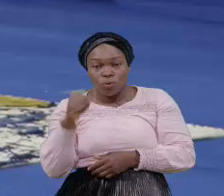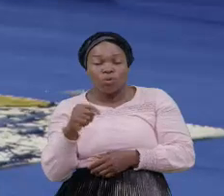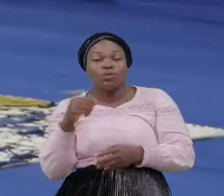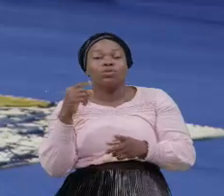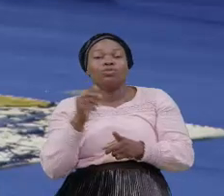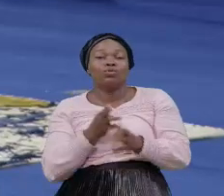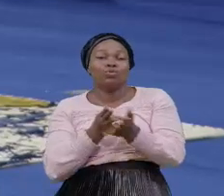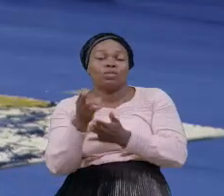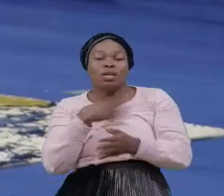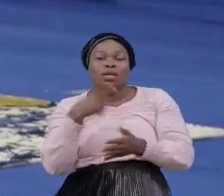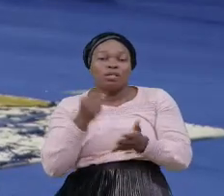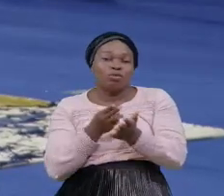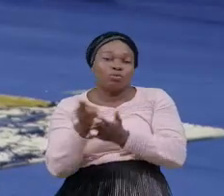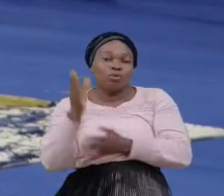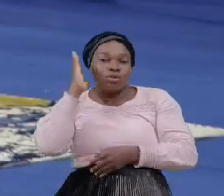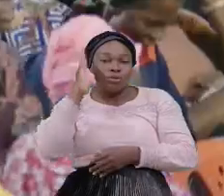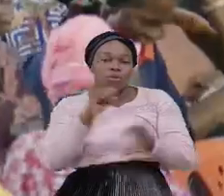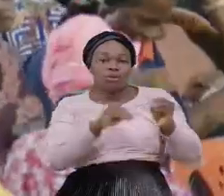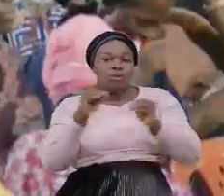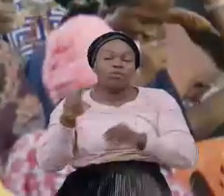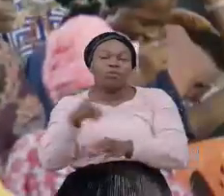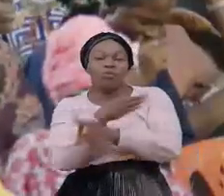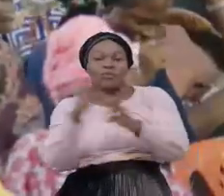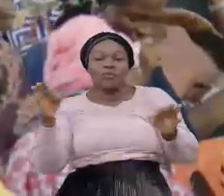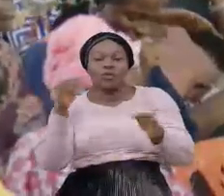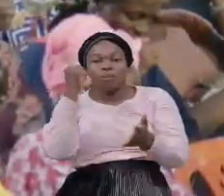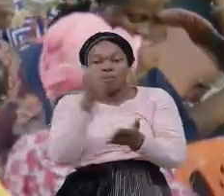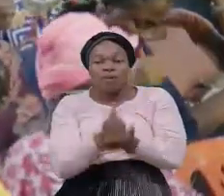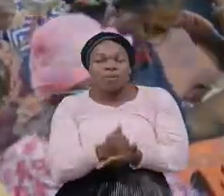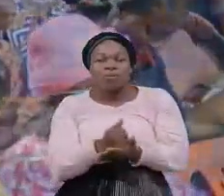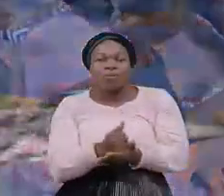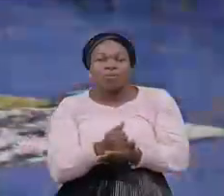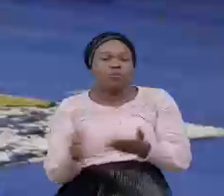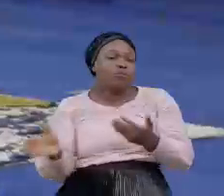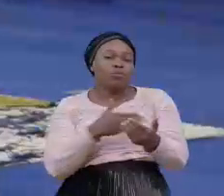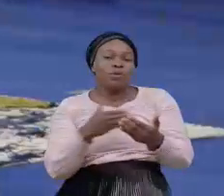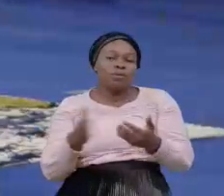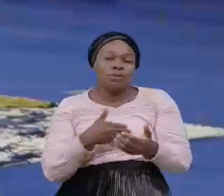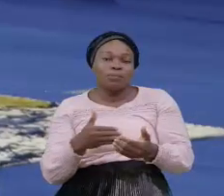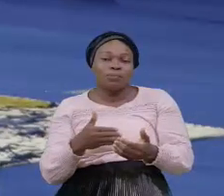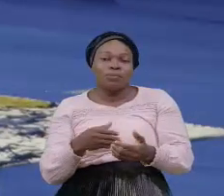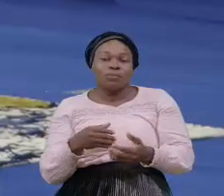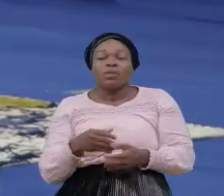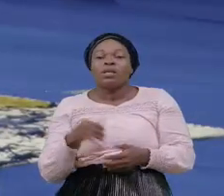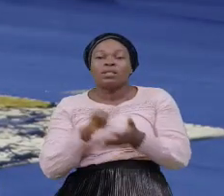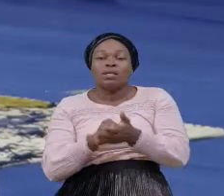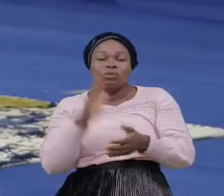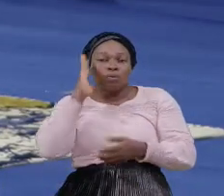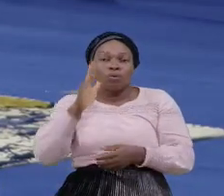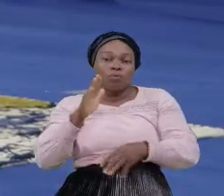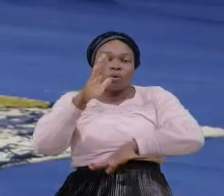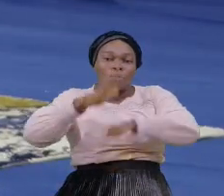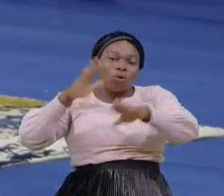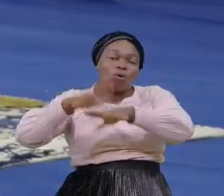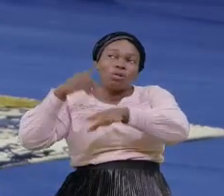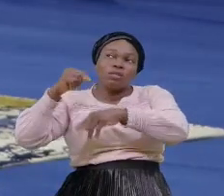truth shall set you free. Whosoever shall call on the name of the Lord